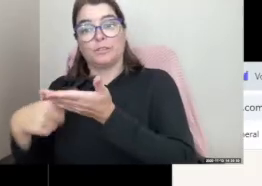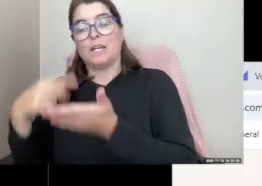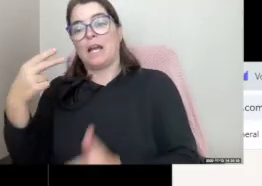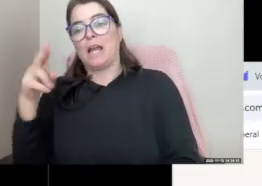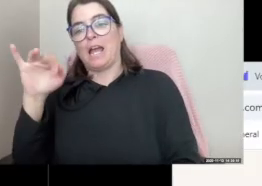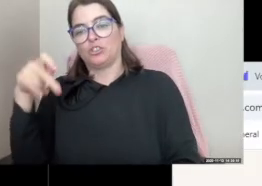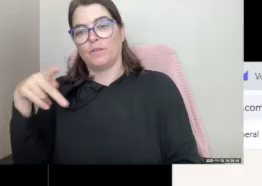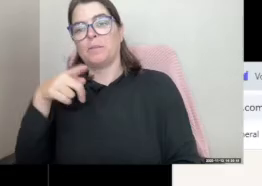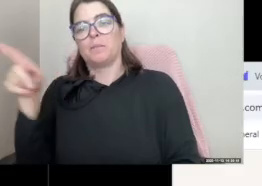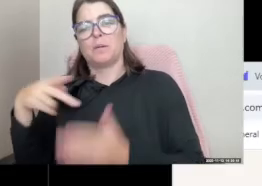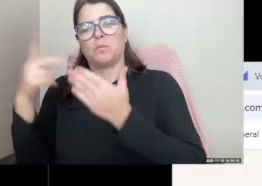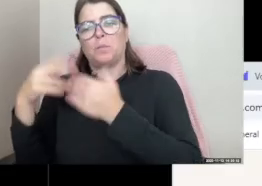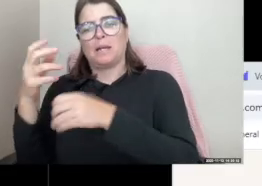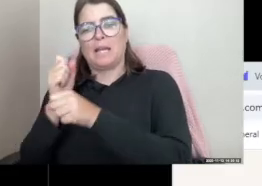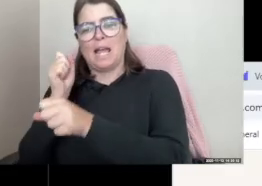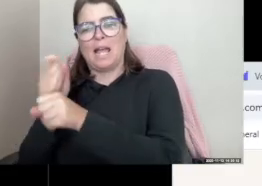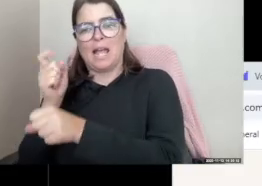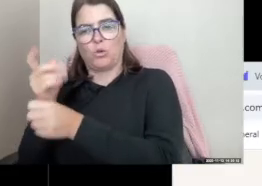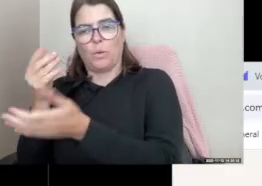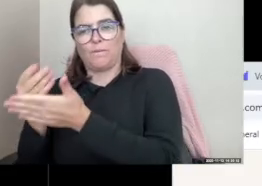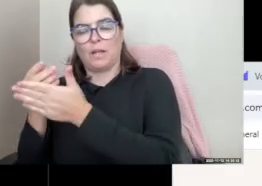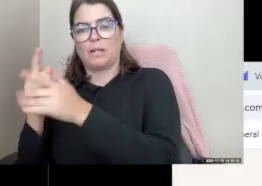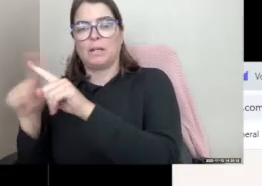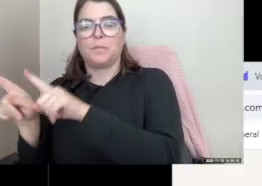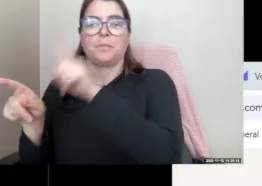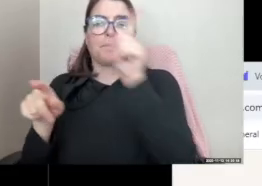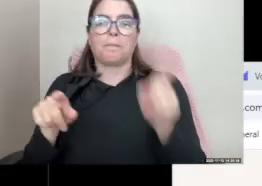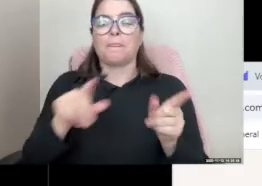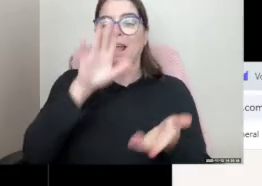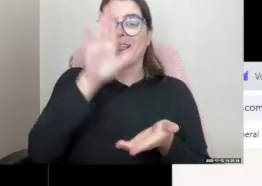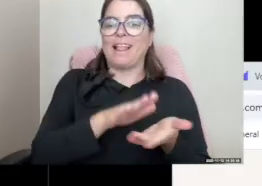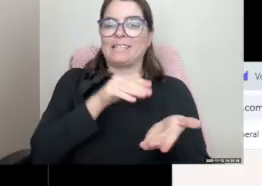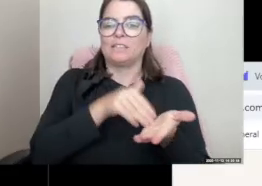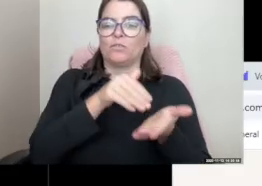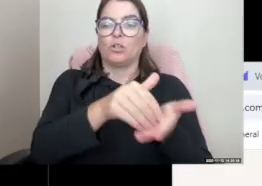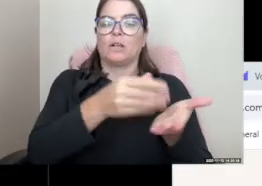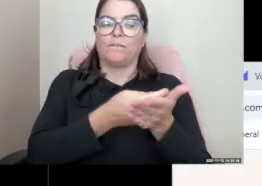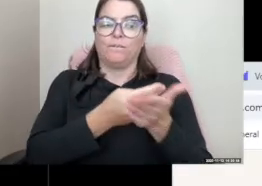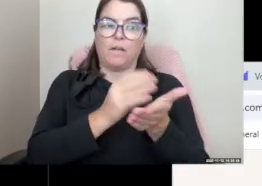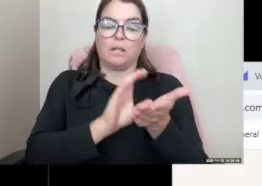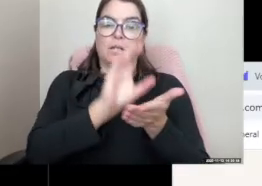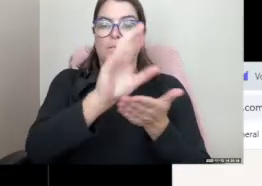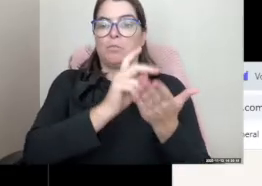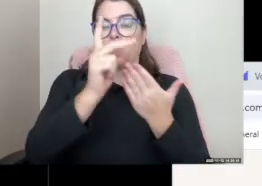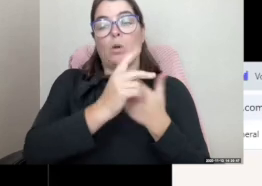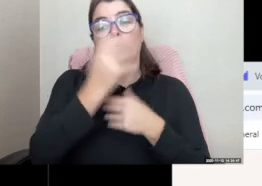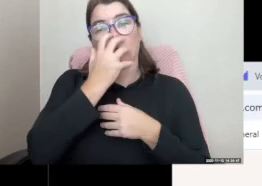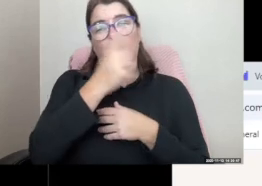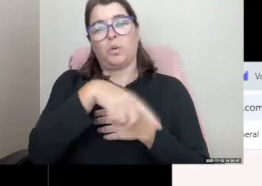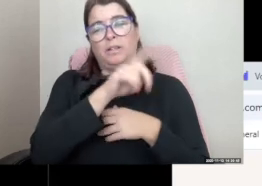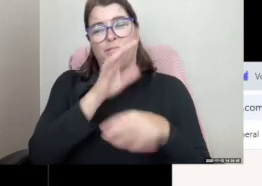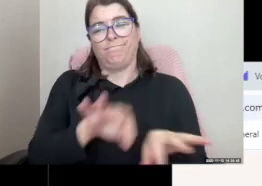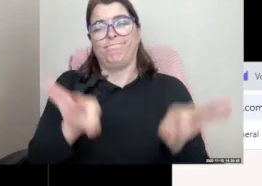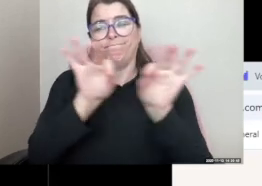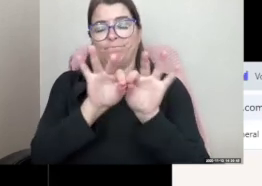SHIFT program. But I wanted to speak a little bit about the importance of the SHIFT program. We spent a lot of time on